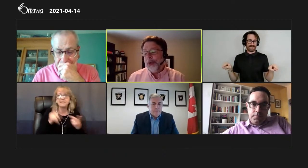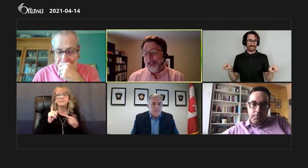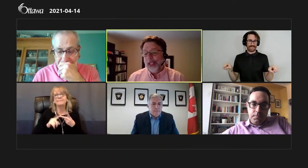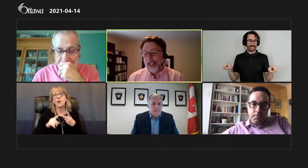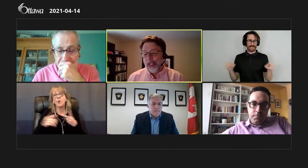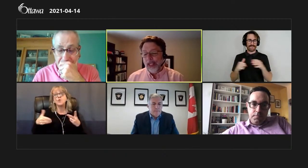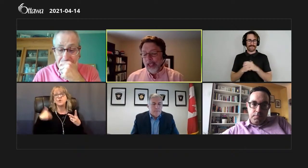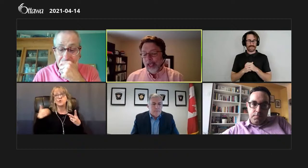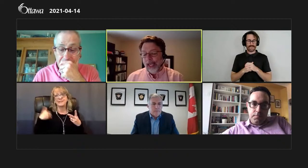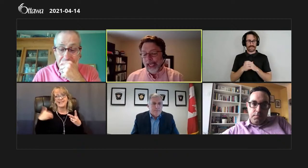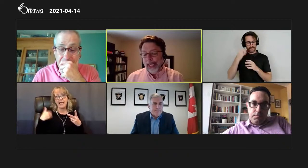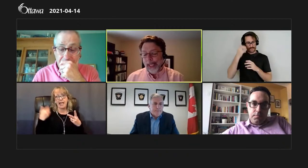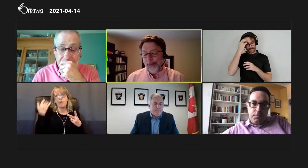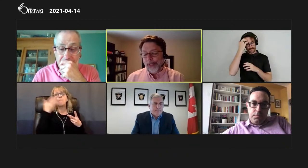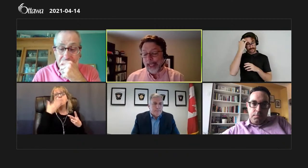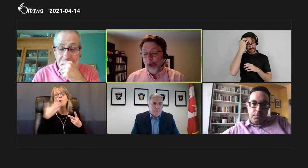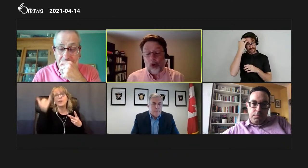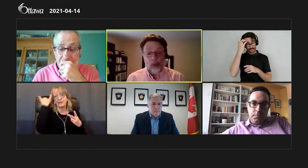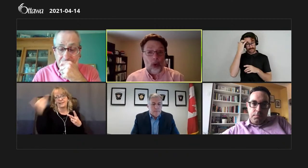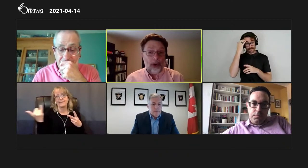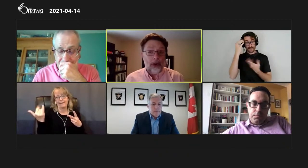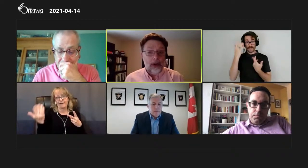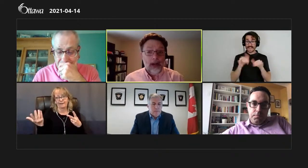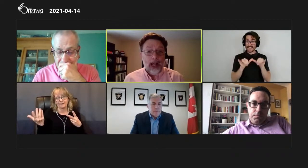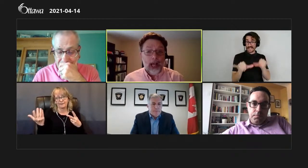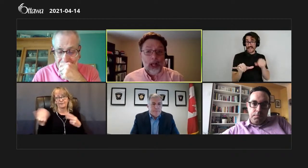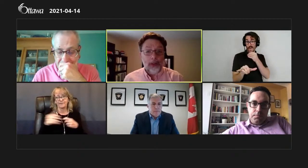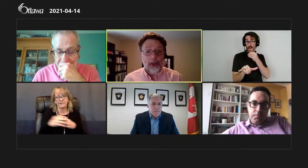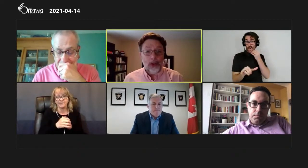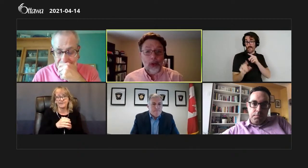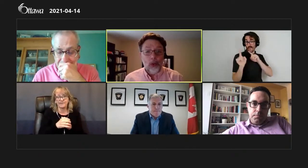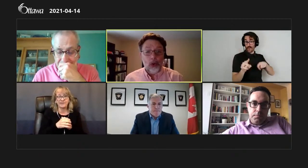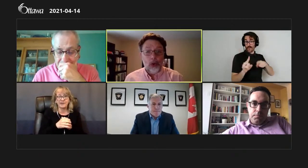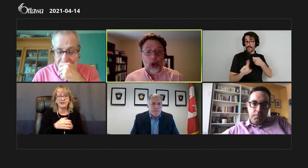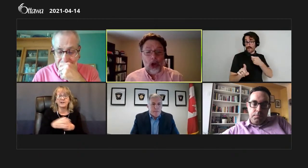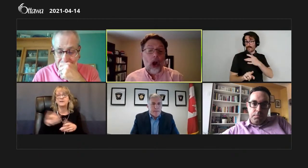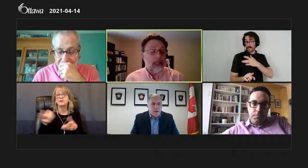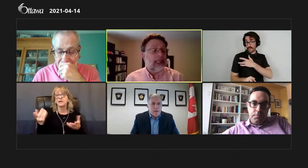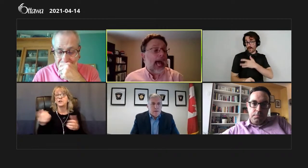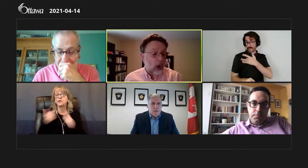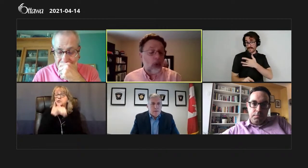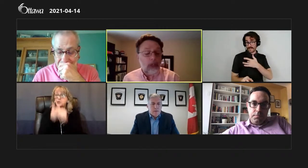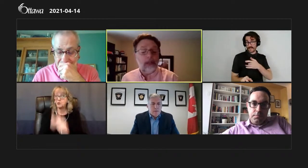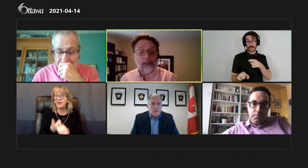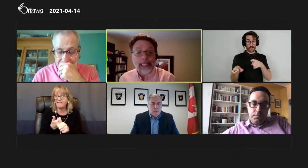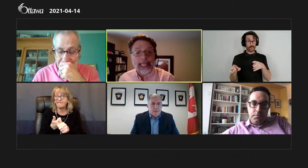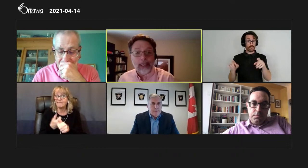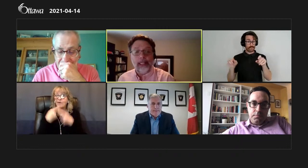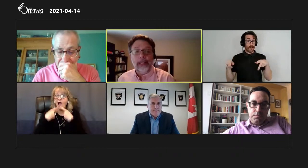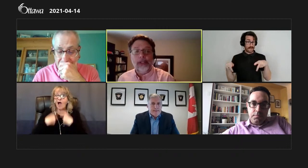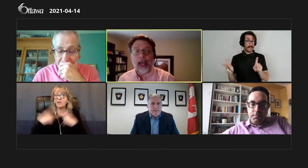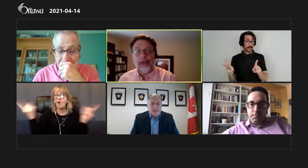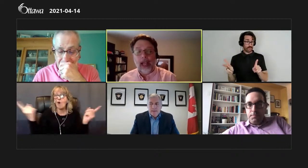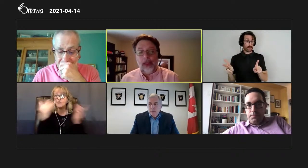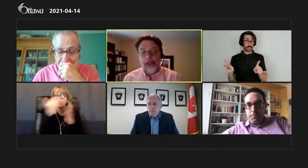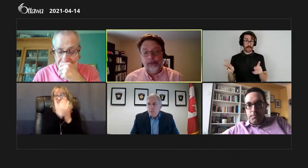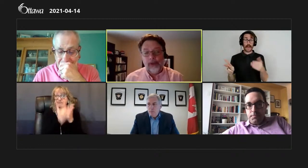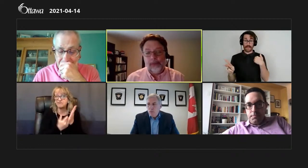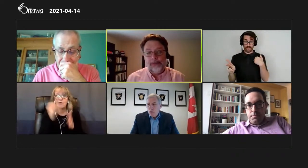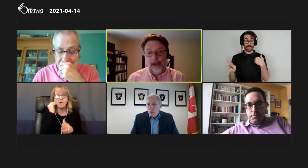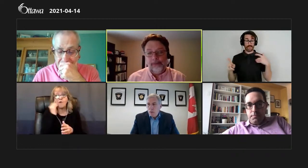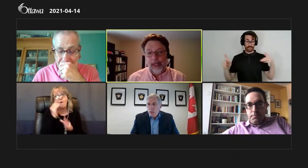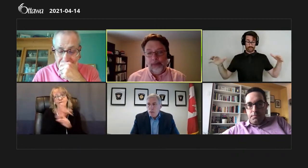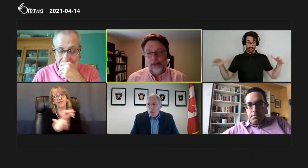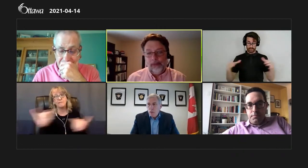Under the stay-at-home order, you are allowed legally to have gatherings of